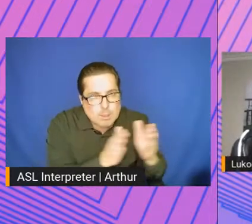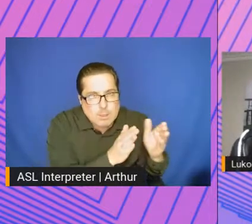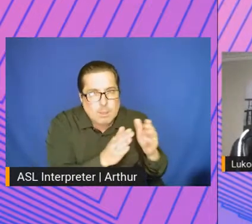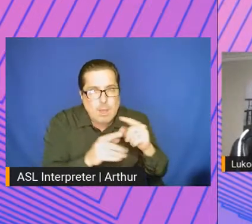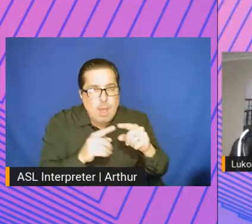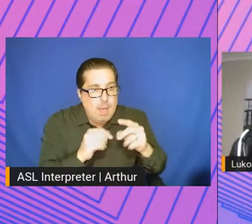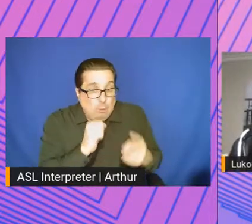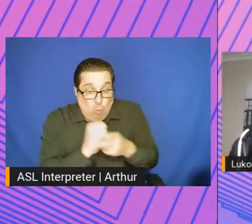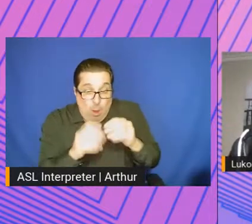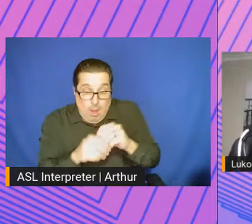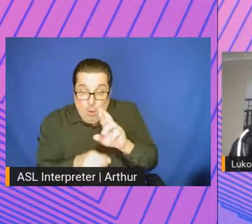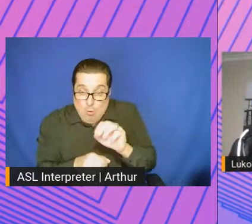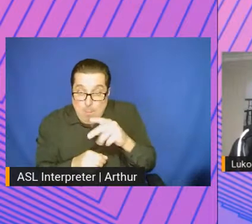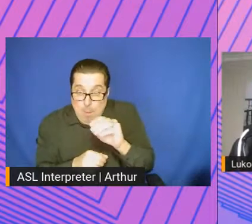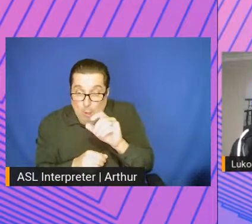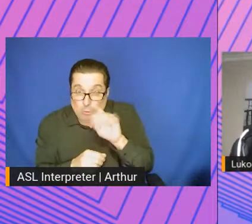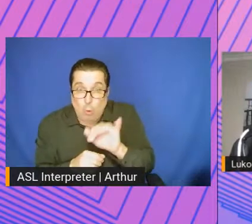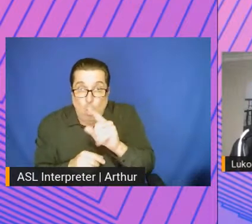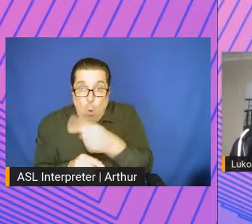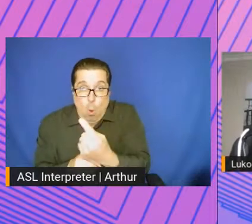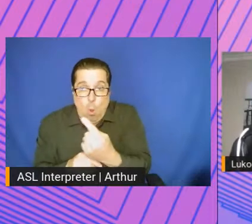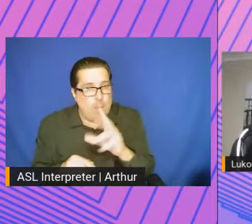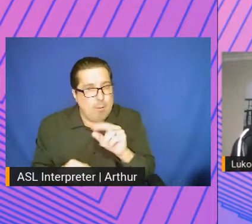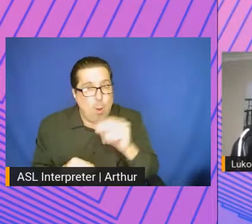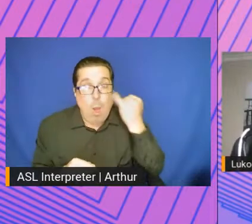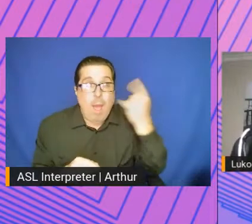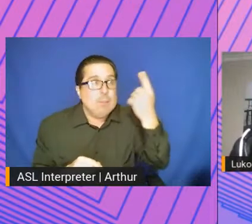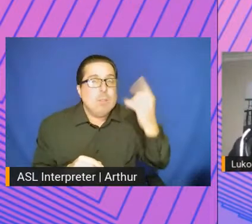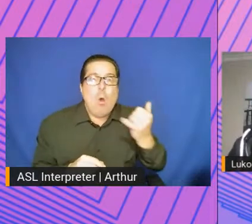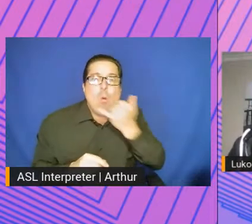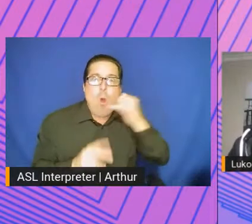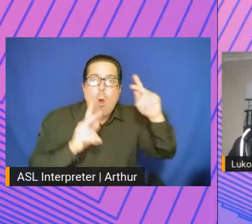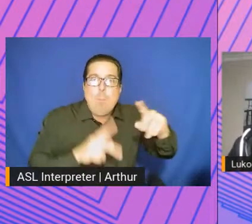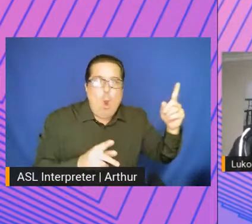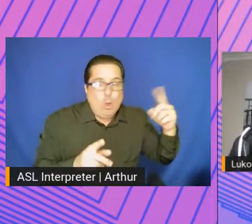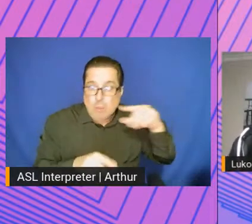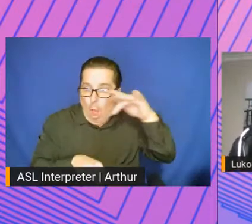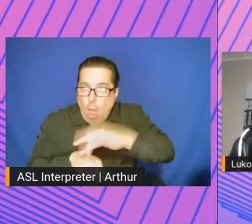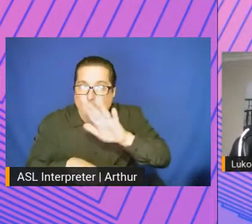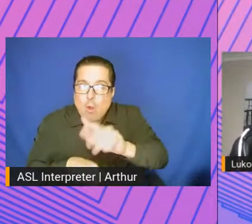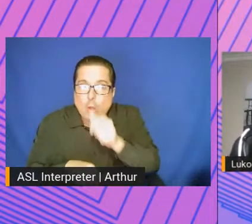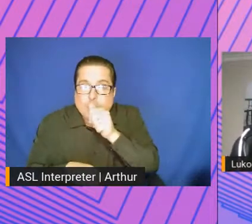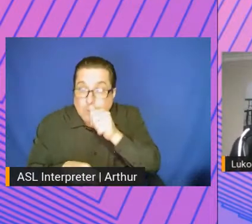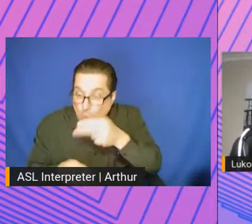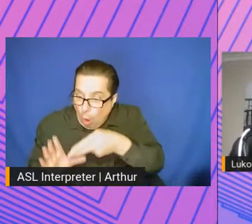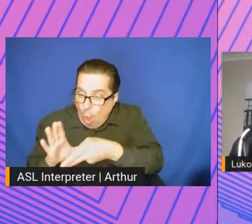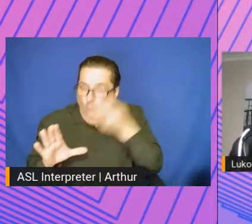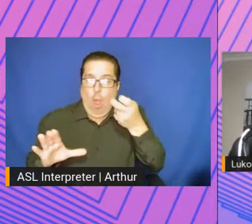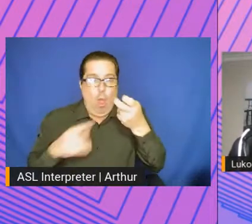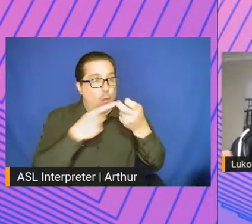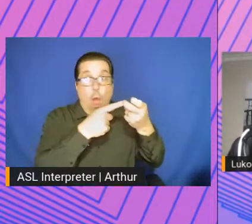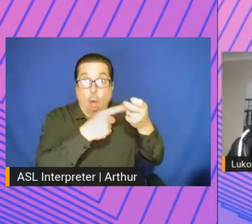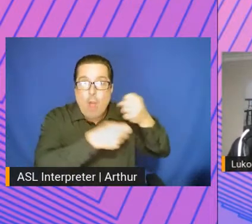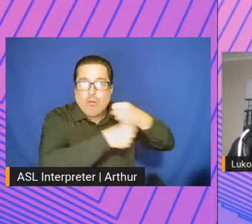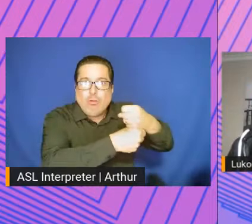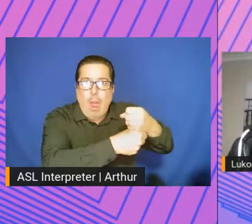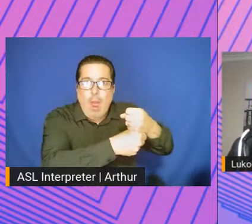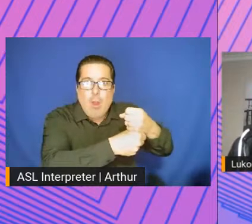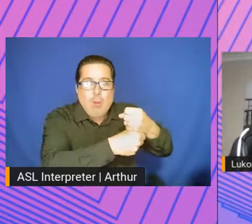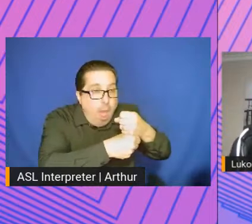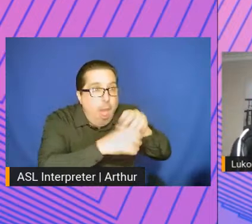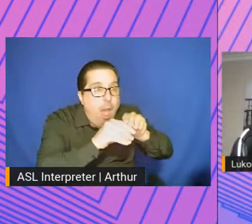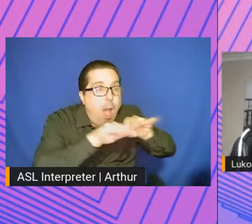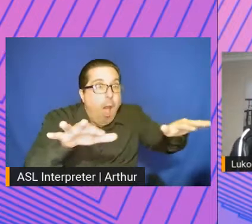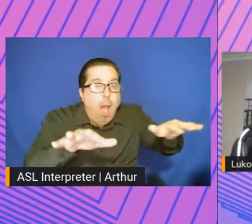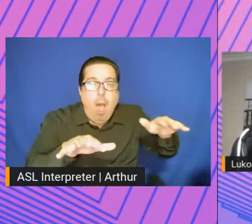reason. If the wrong person gets their hands on your secrets, it's very easy for them to generate the real